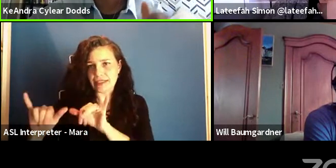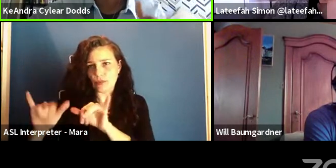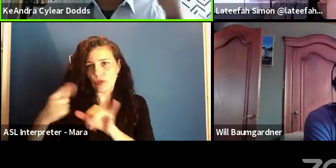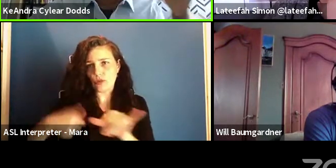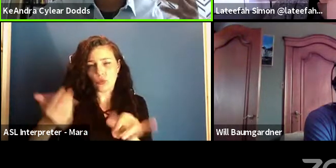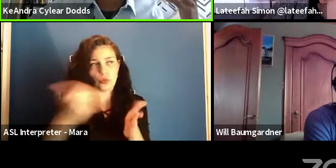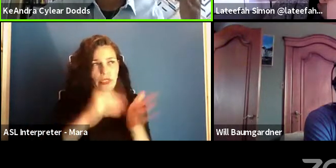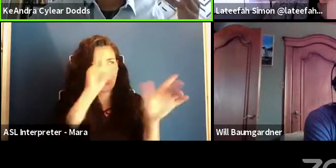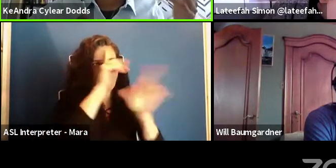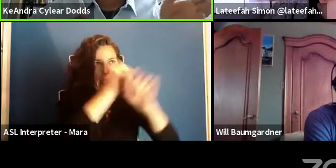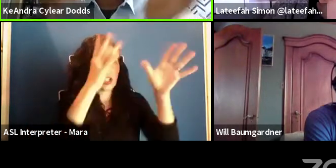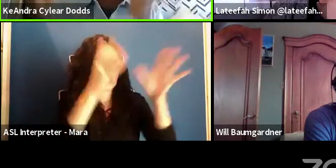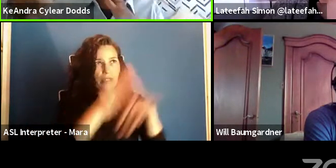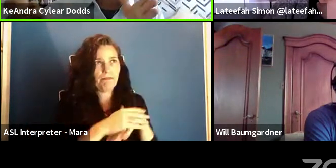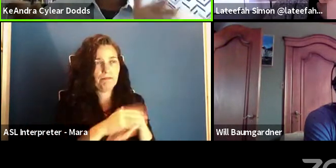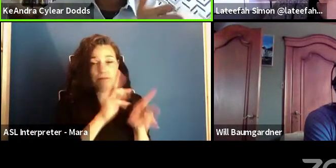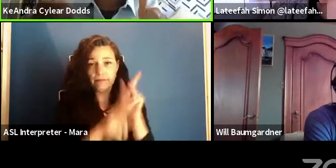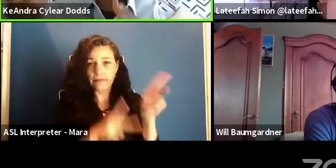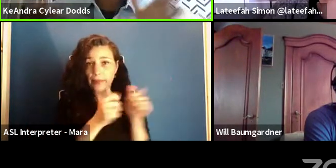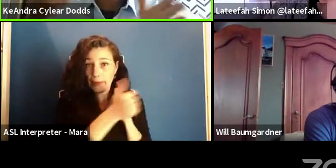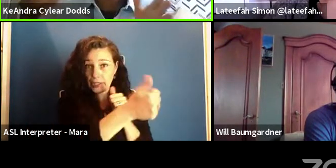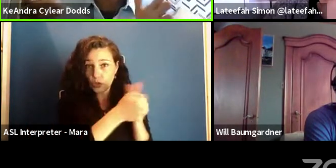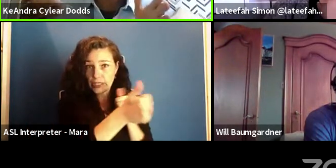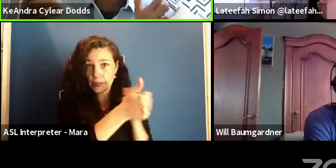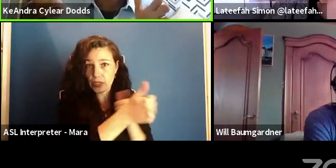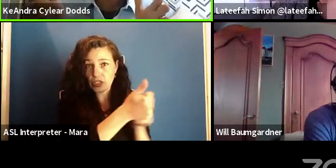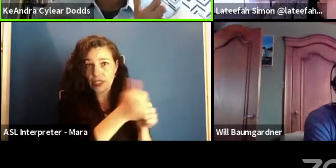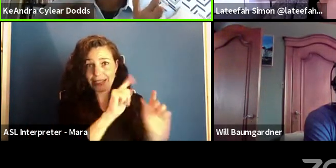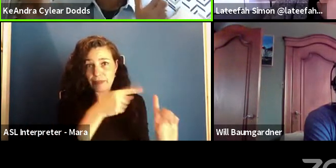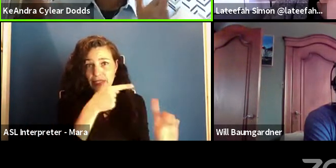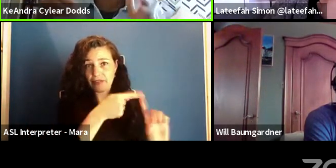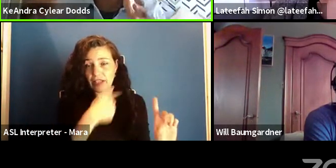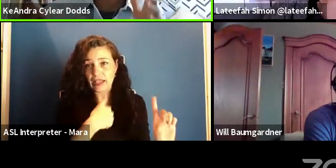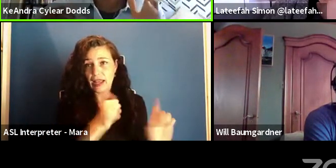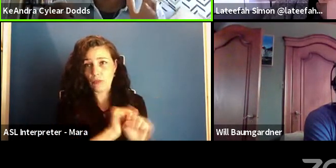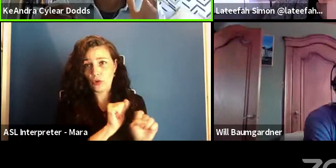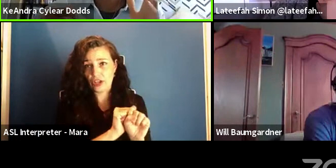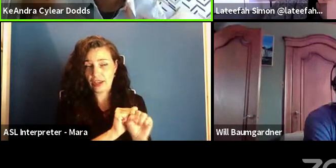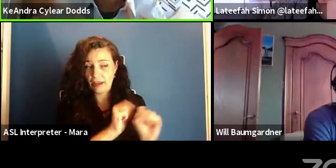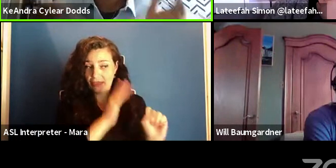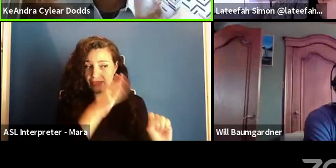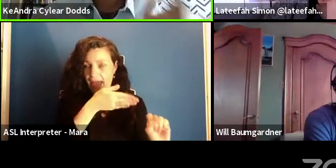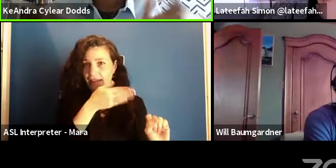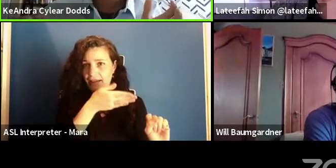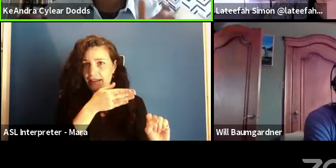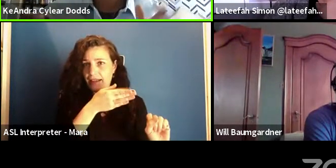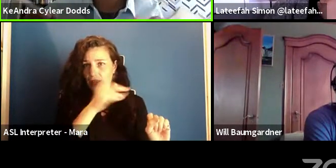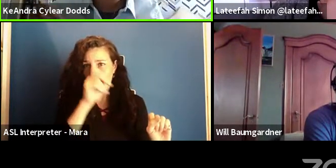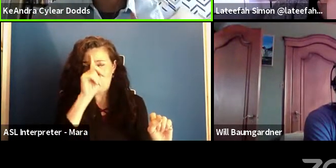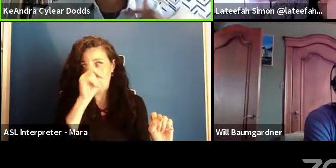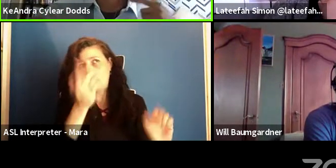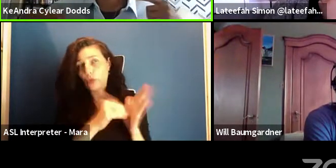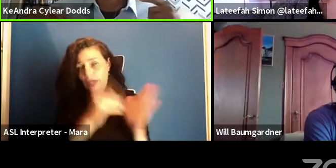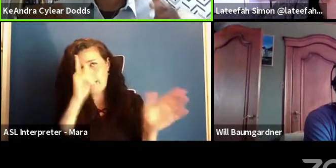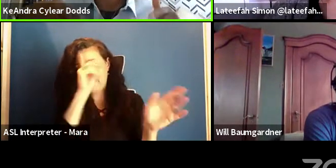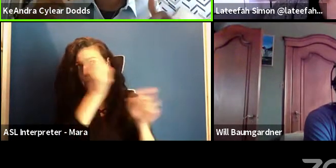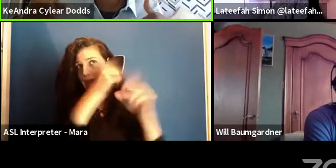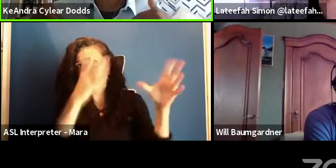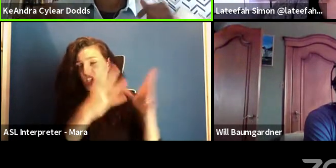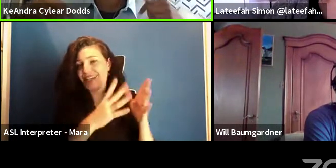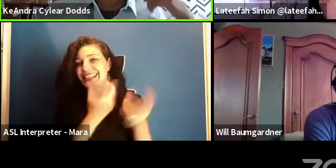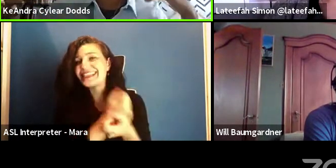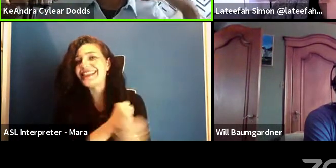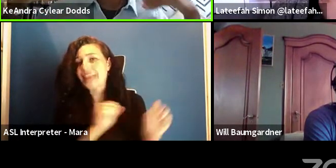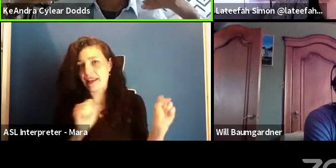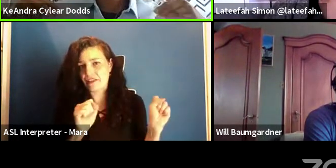transportation, and I'm a part of. Well, I'm specifically working on the reimagining public safety conversation. But so we're